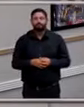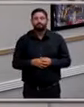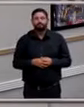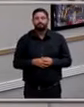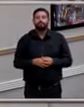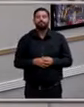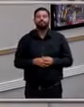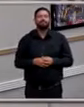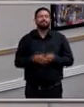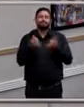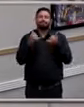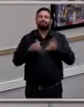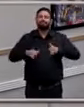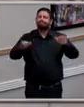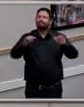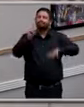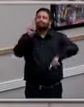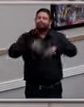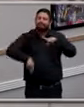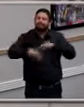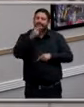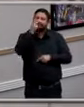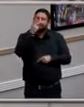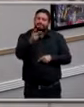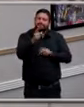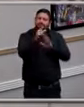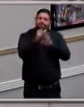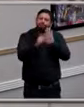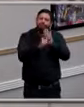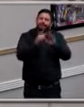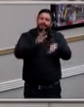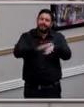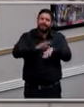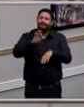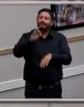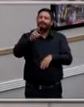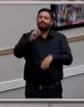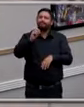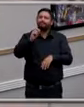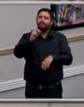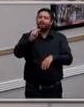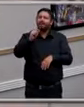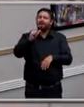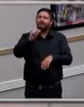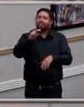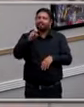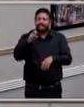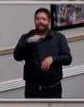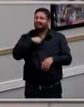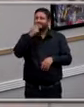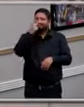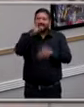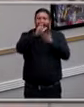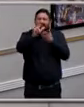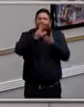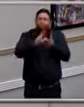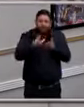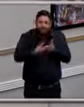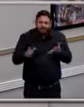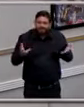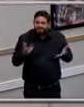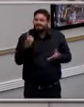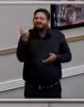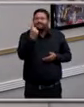I still cannot see grades on Frontline. I can only see grades every 3 weeks through progress reports. Is there something that